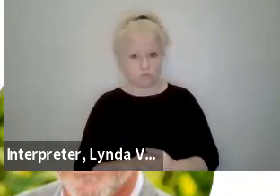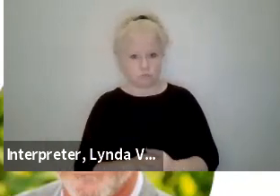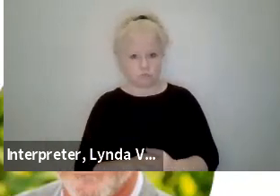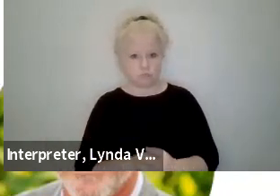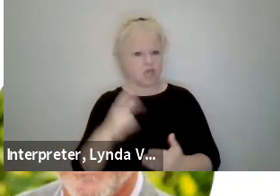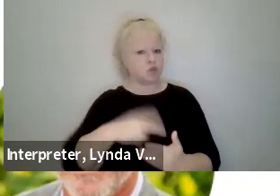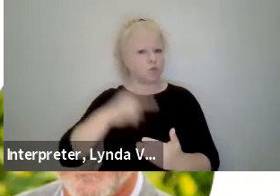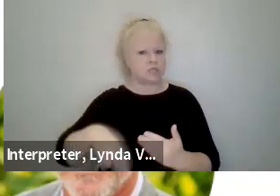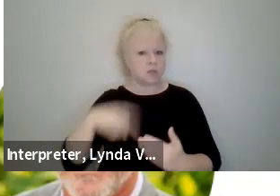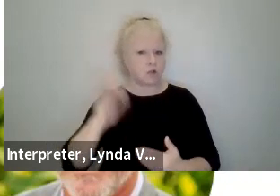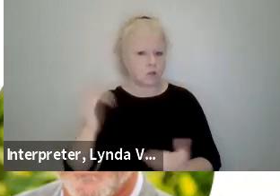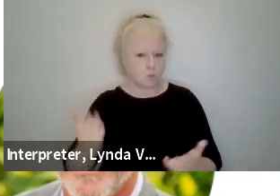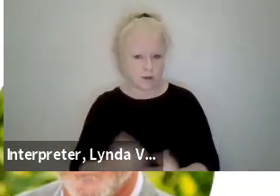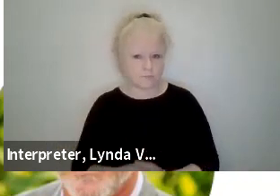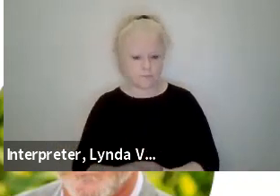finally,